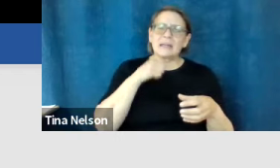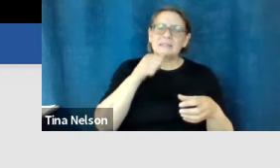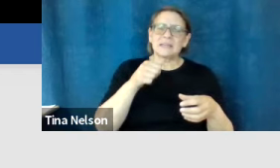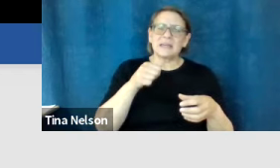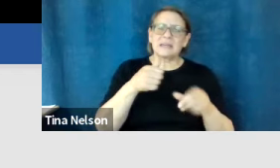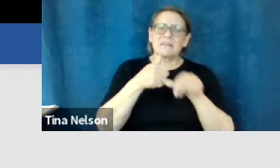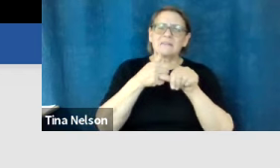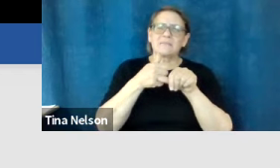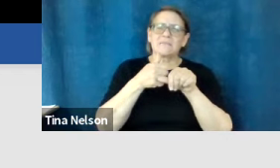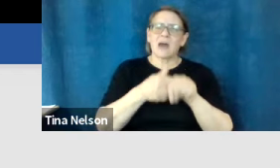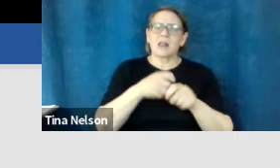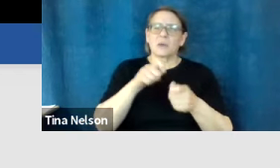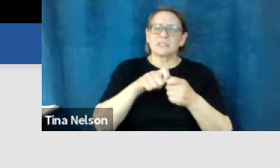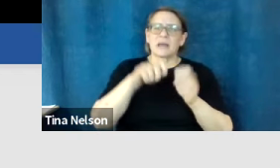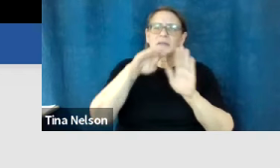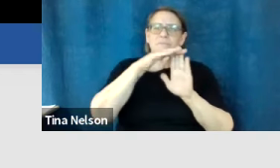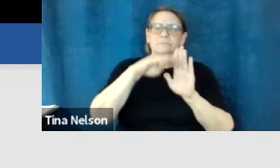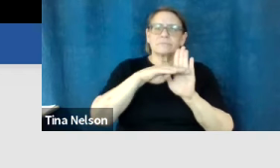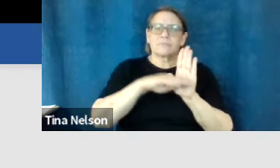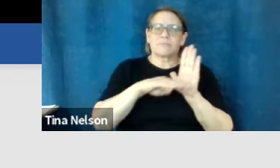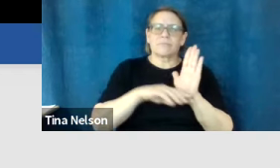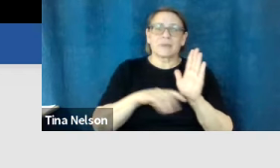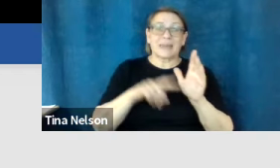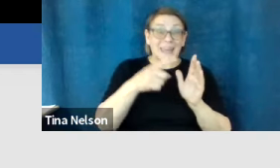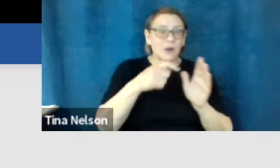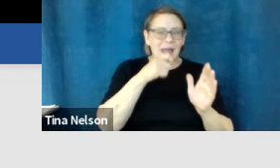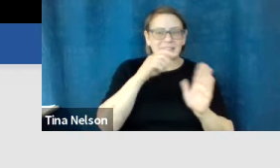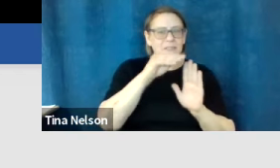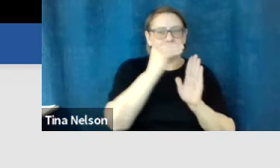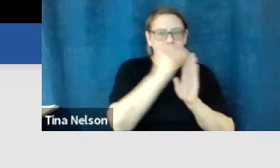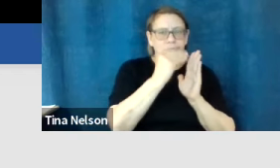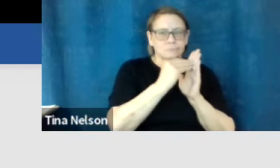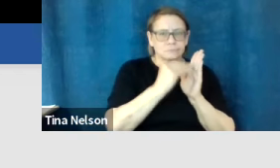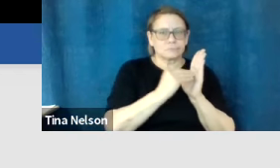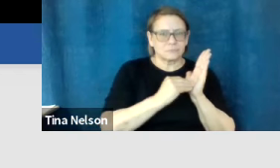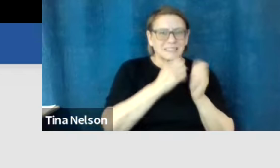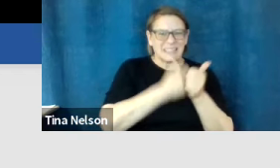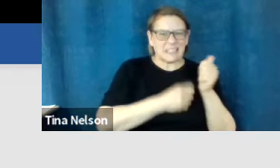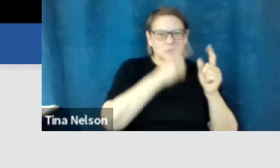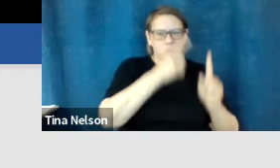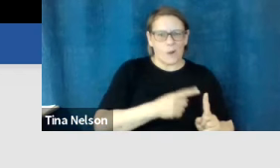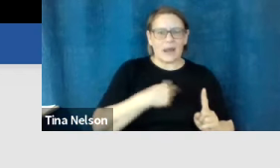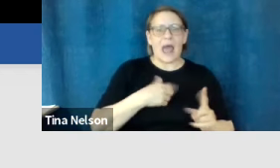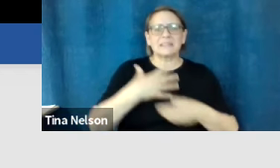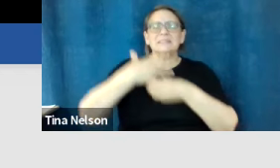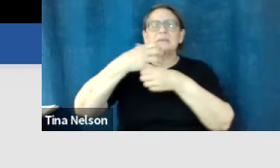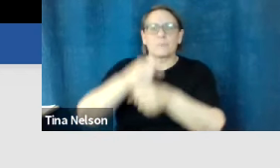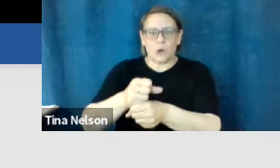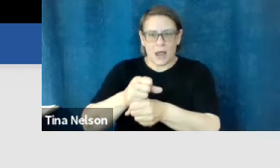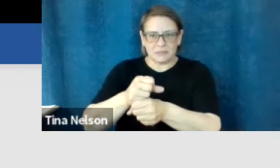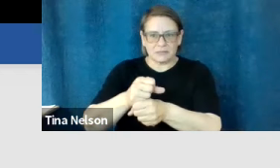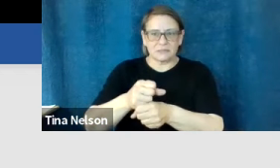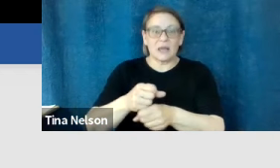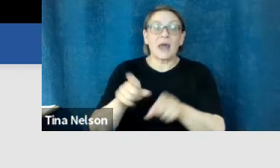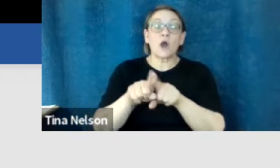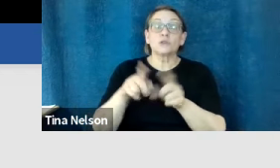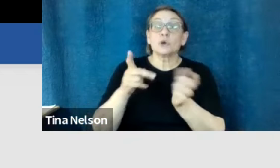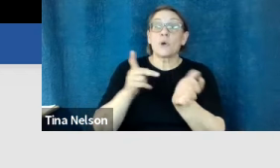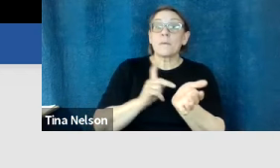what she talked about. I kind of summarized it. And Penny offered to share the presentation